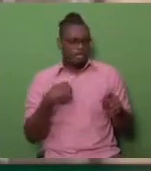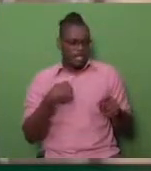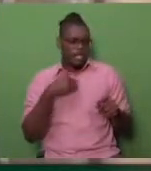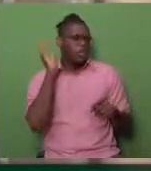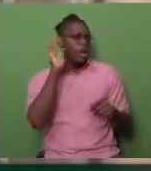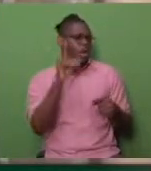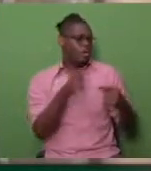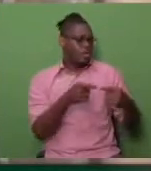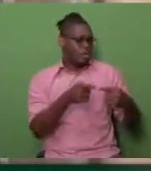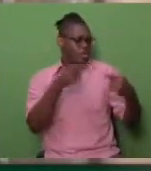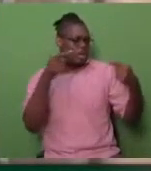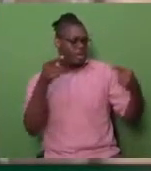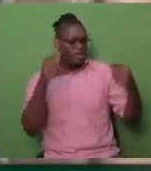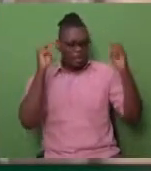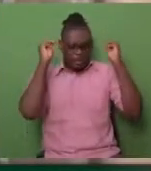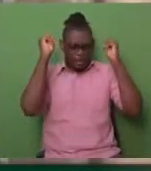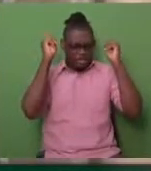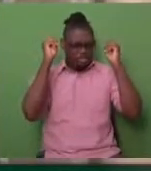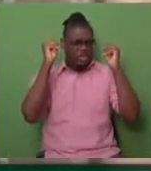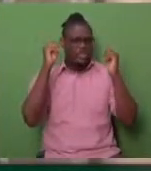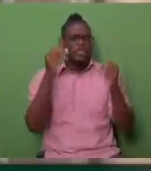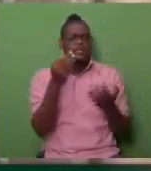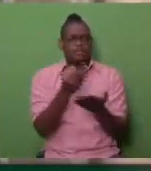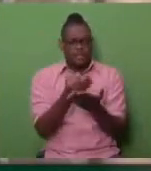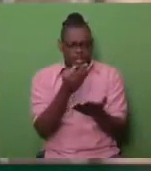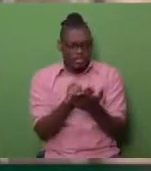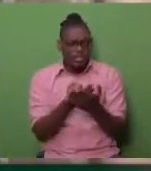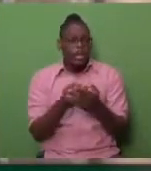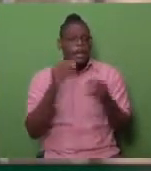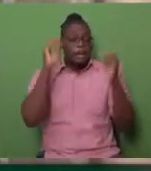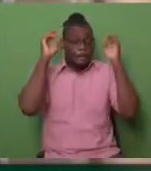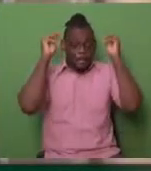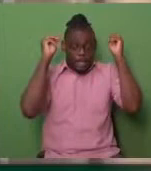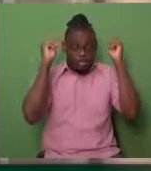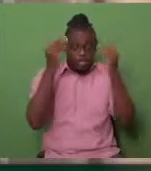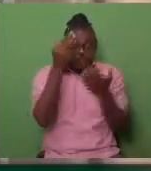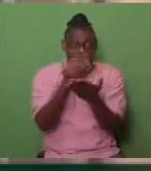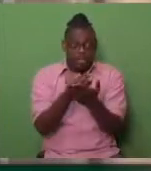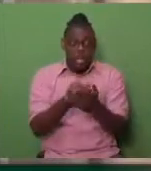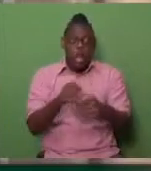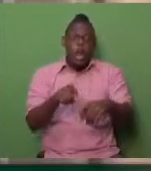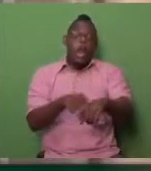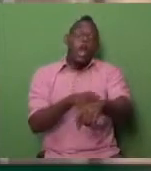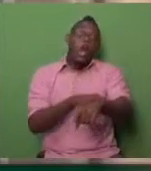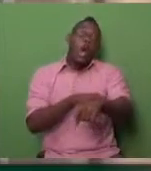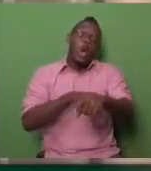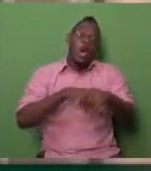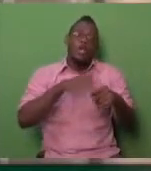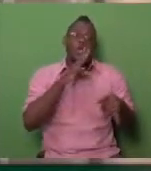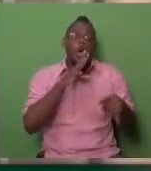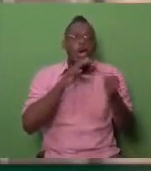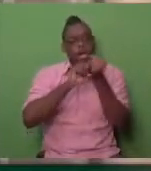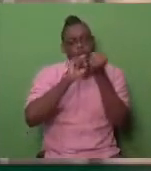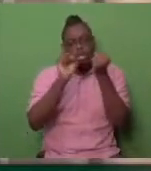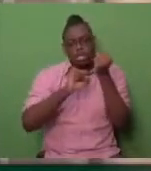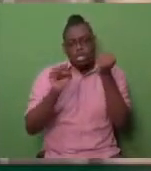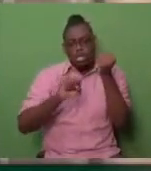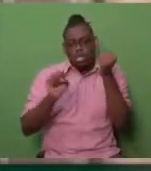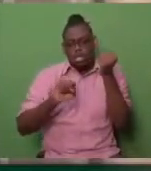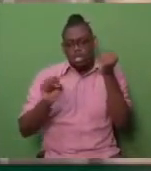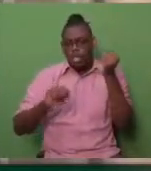substance. I intend to unmask them and demonstrate how they have once again failed the people of Trinidad and